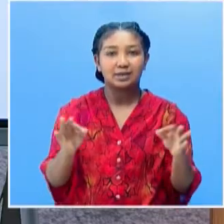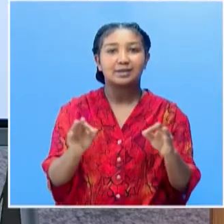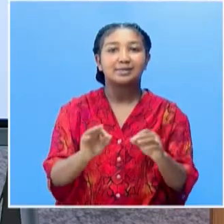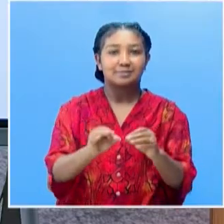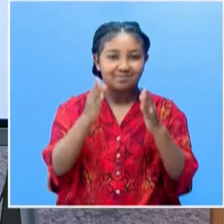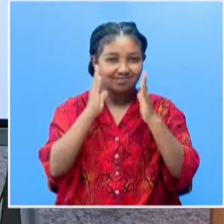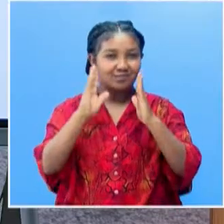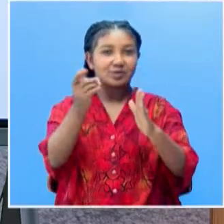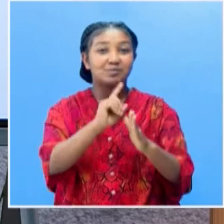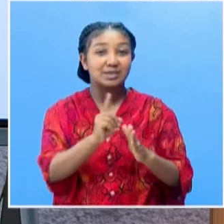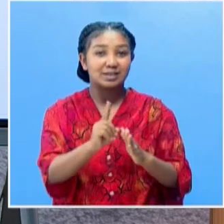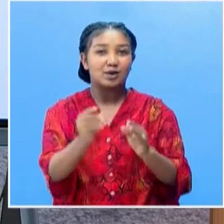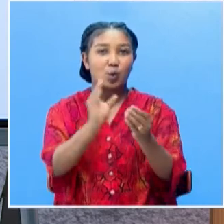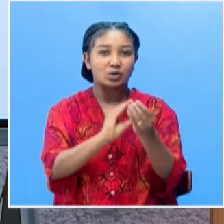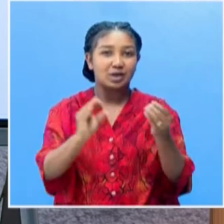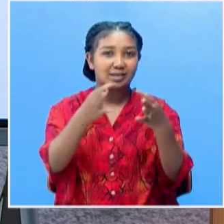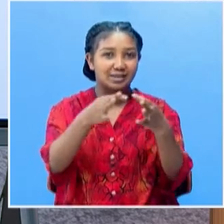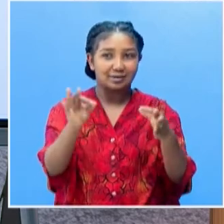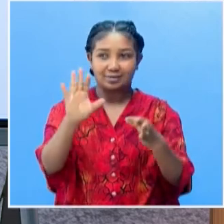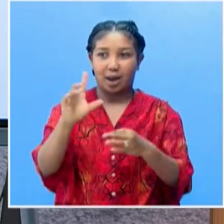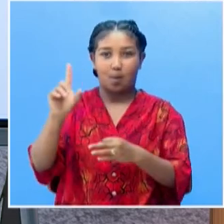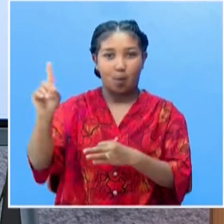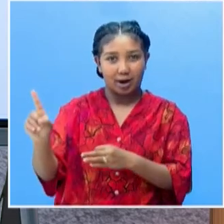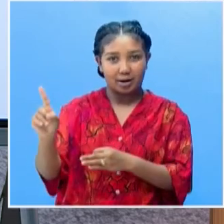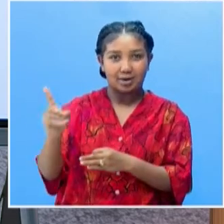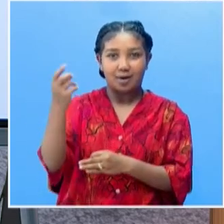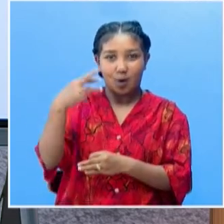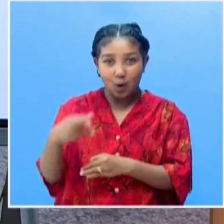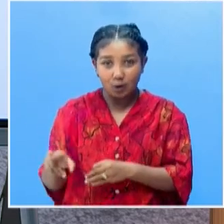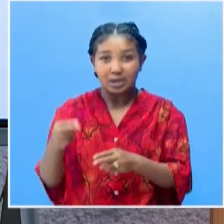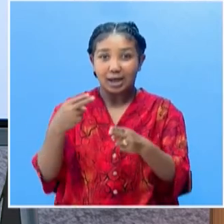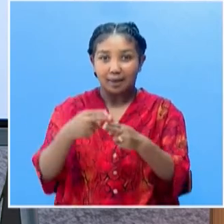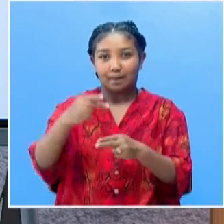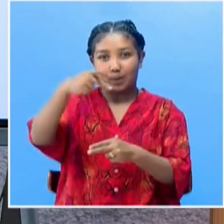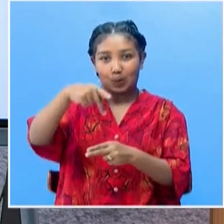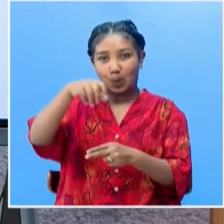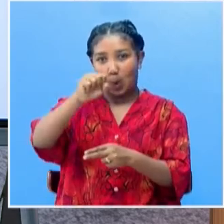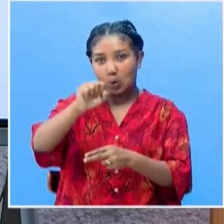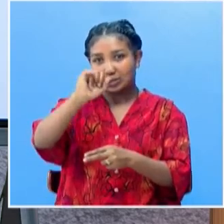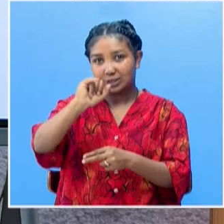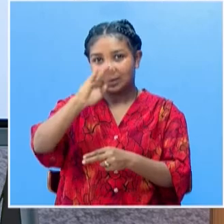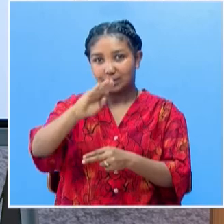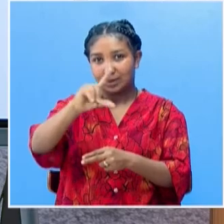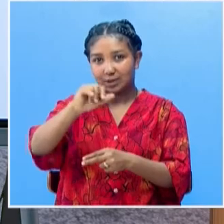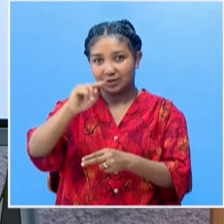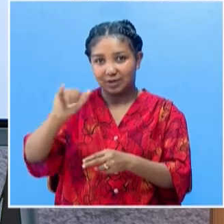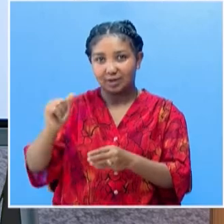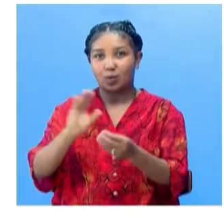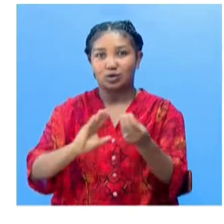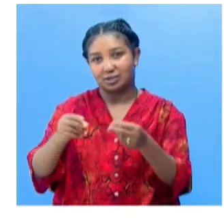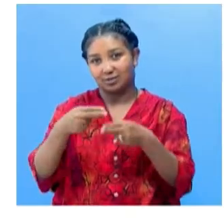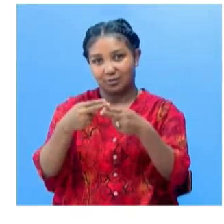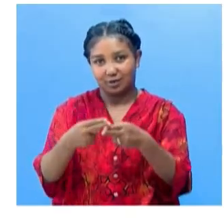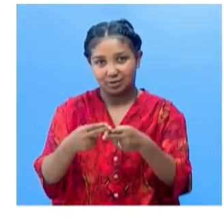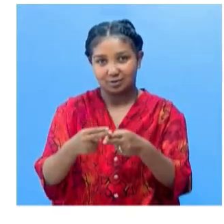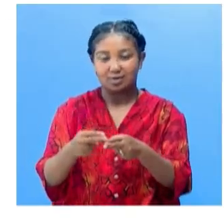Specifically, we have seen about conditional sentence type 1 or possibility condition. Yeah?